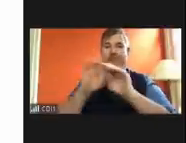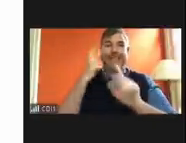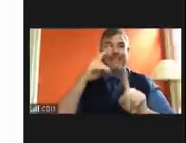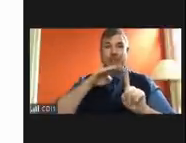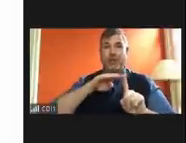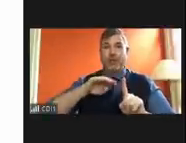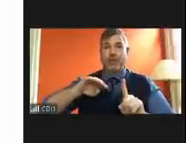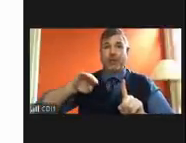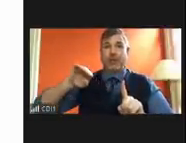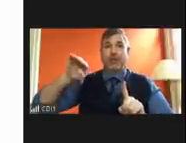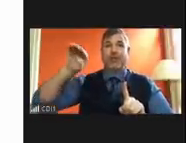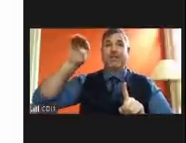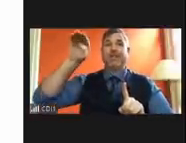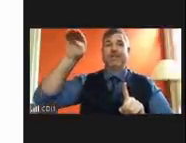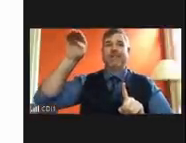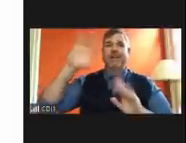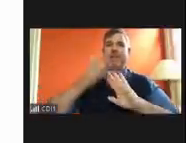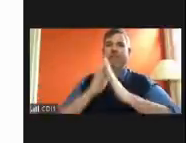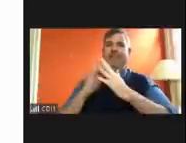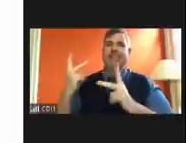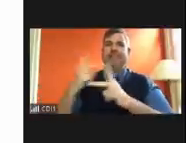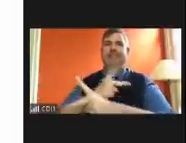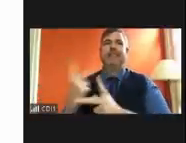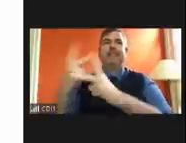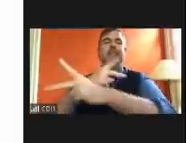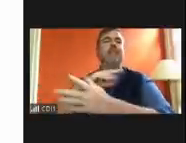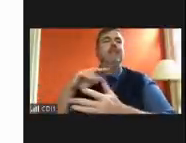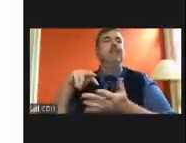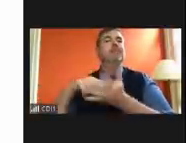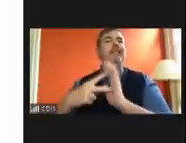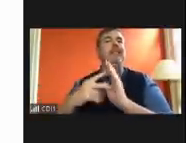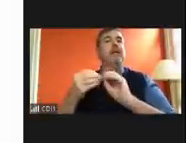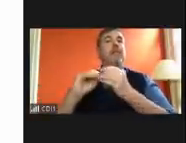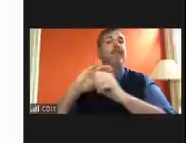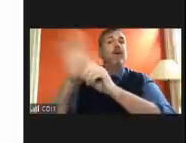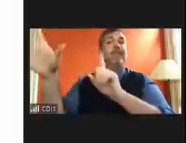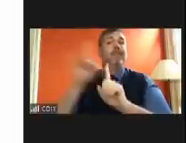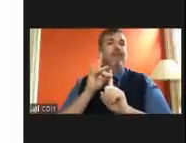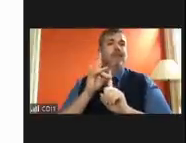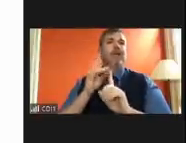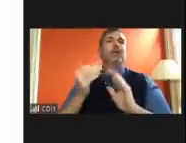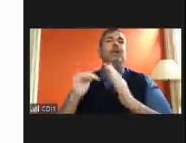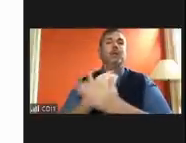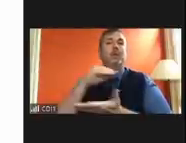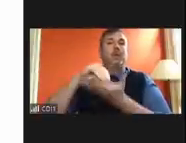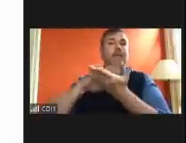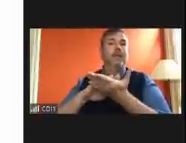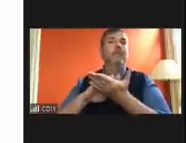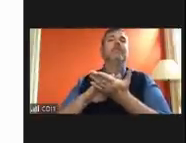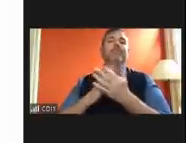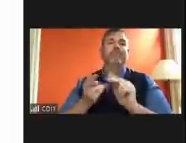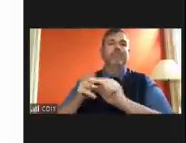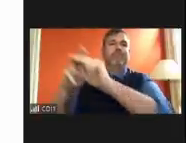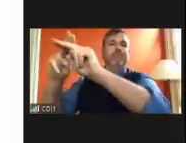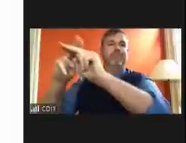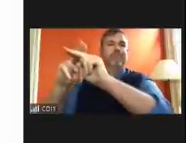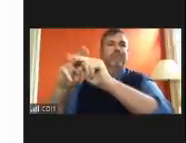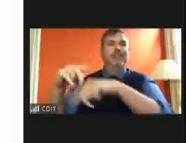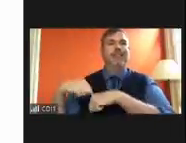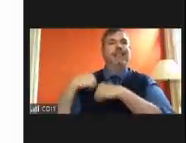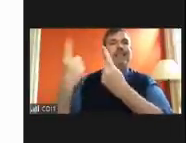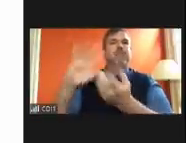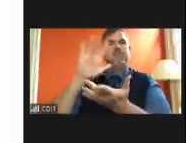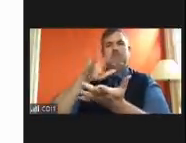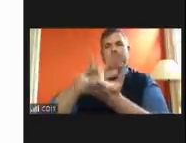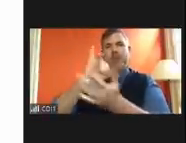new cases increases significantly, especially since about mid-June, we started seeing a more rapid increase.